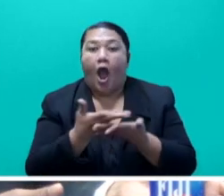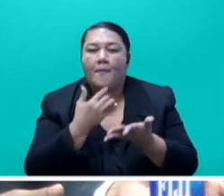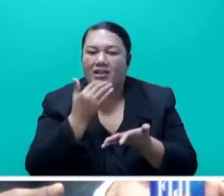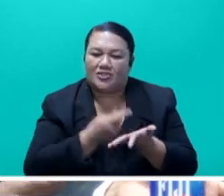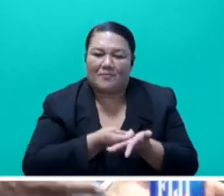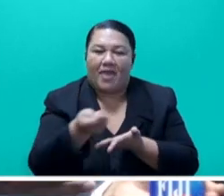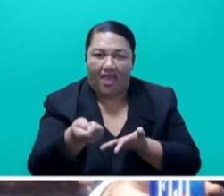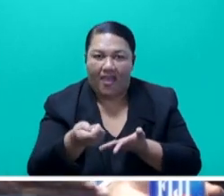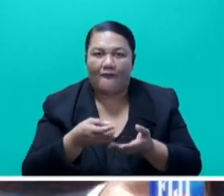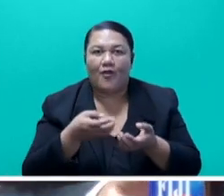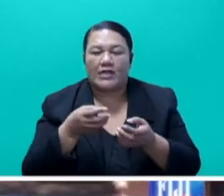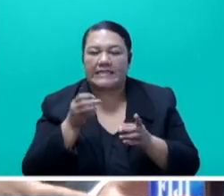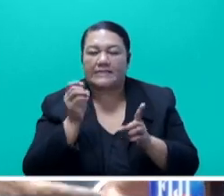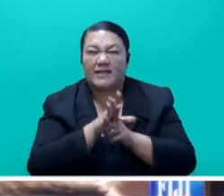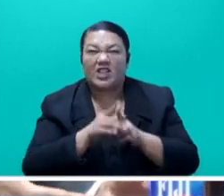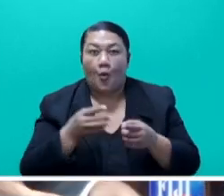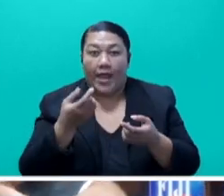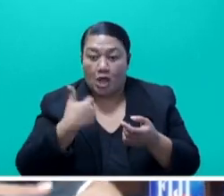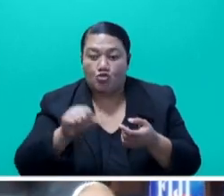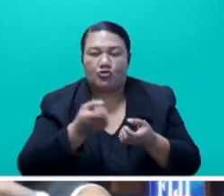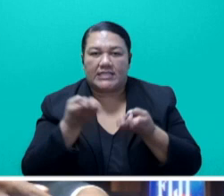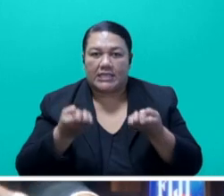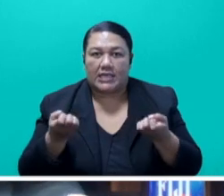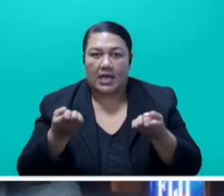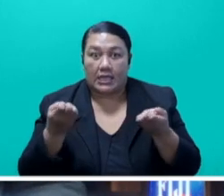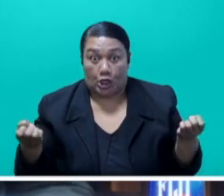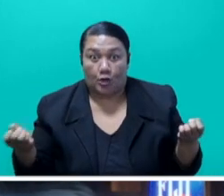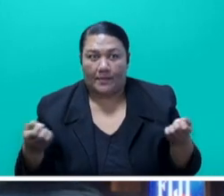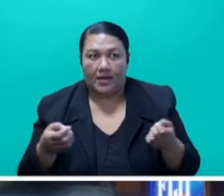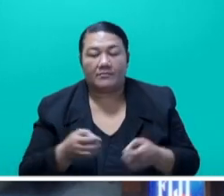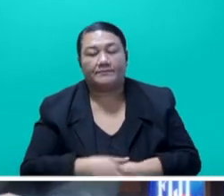the equipment used. That will be in